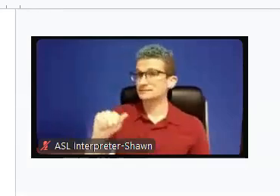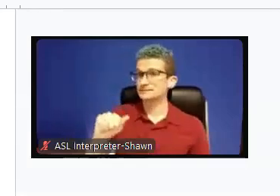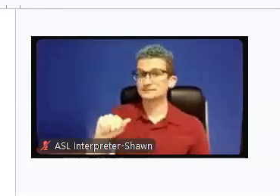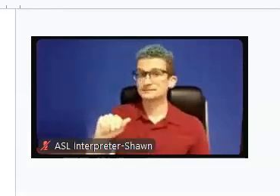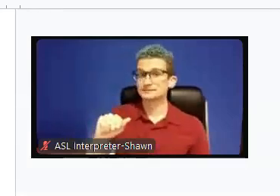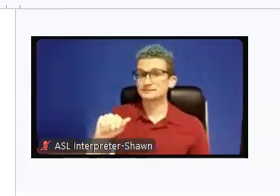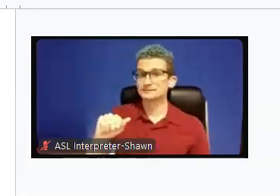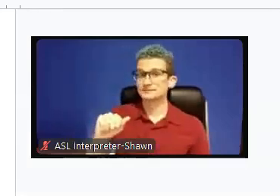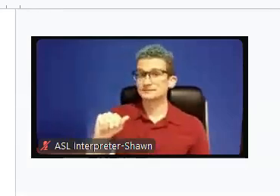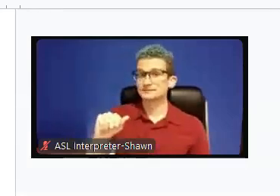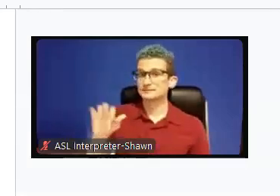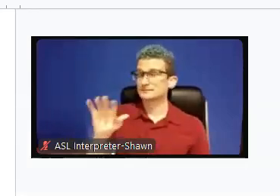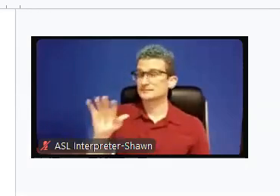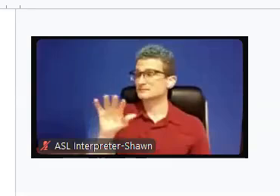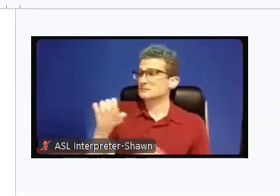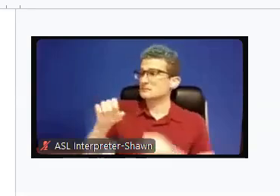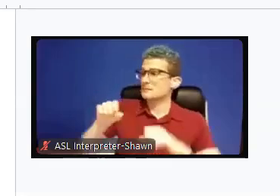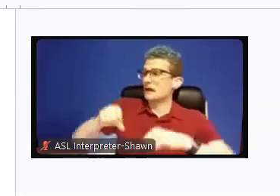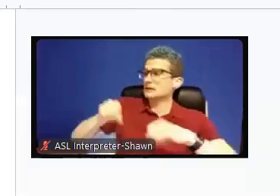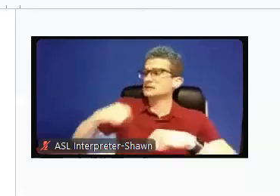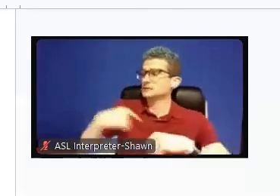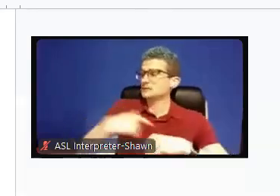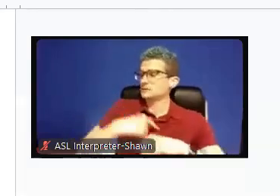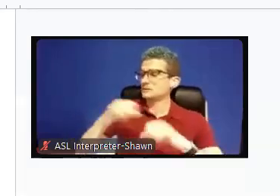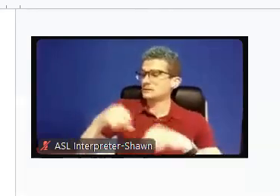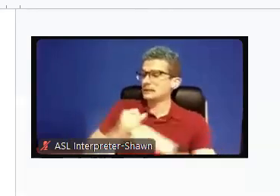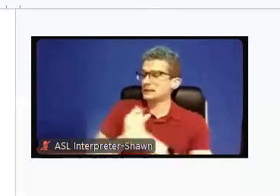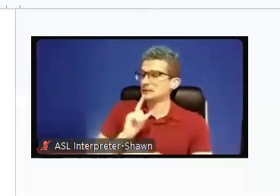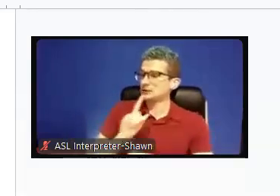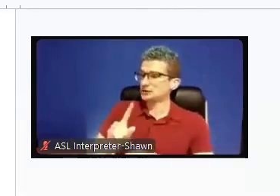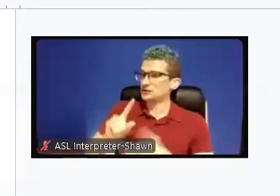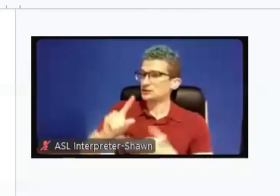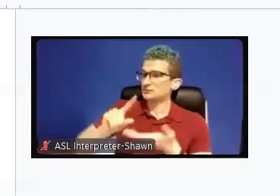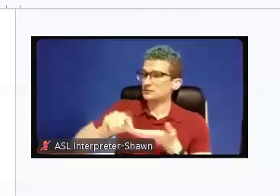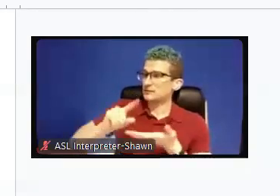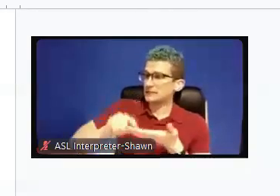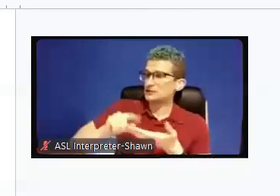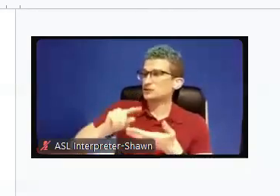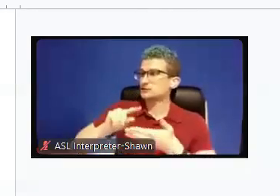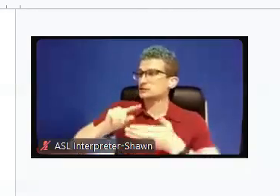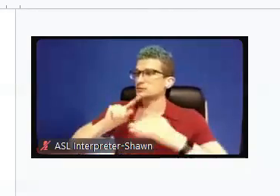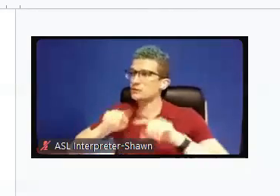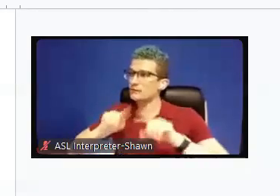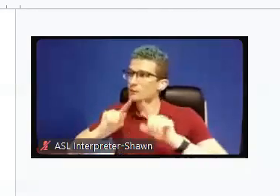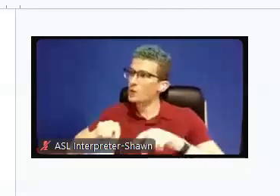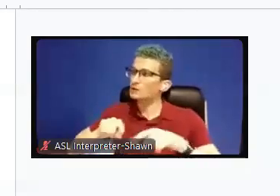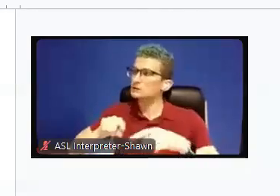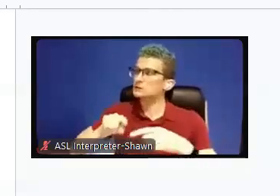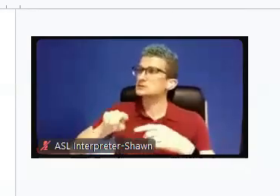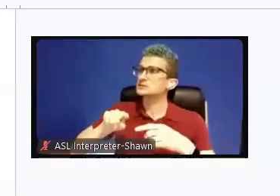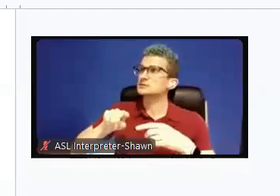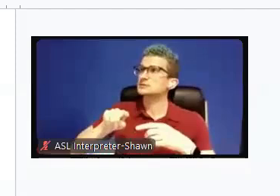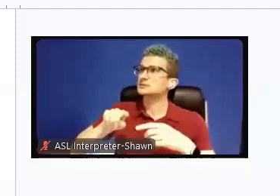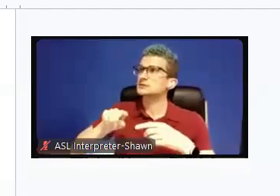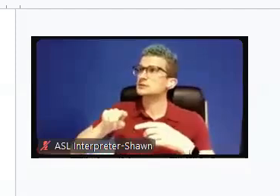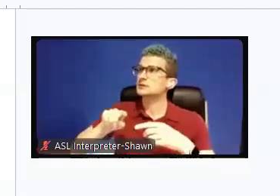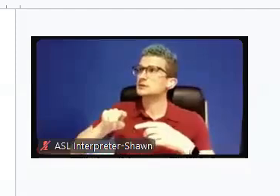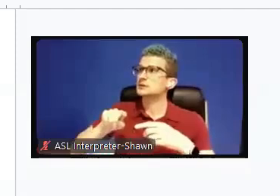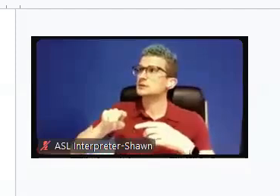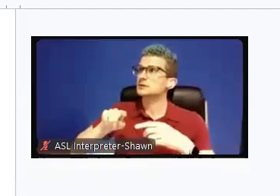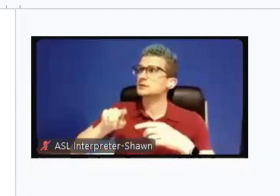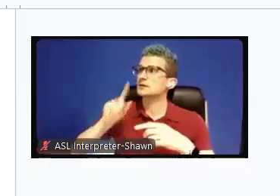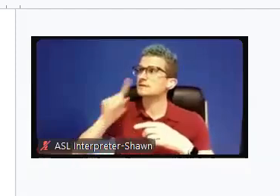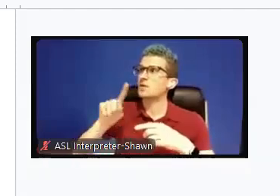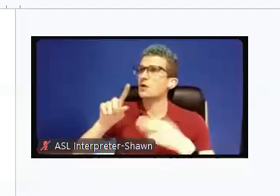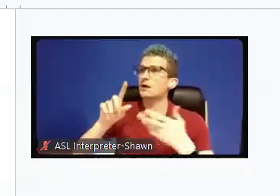Is there by any chance that we can make sure that the publications and the reports and everything, when it for child